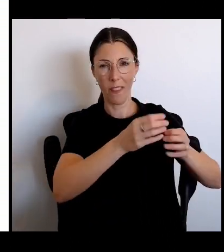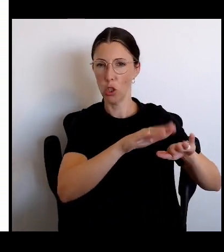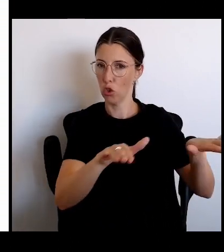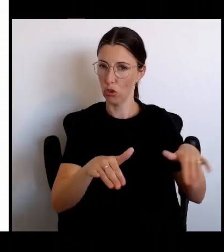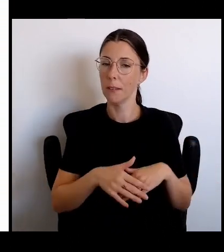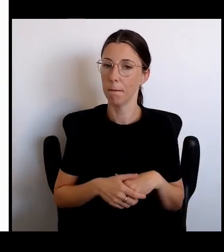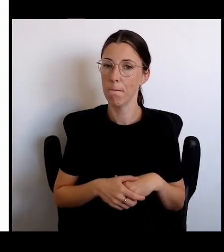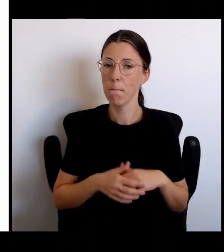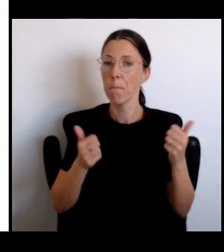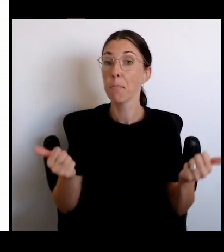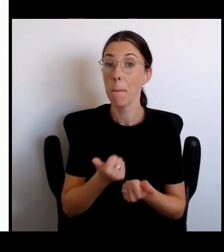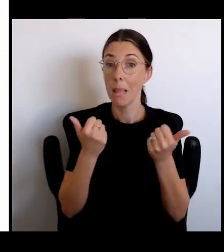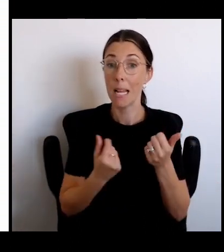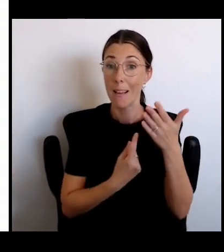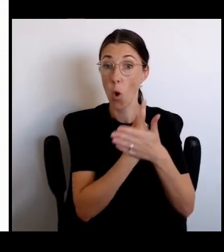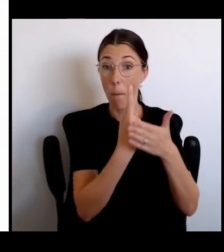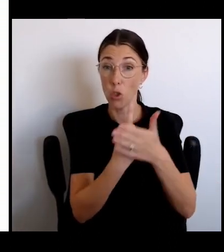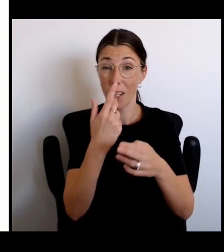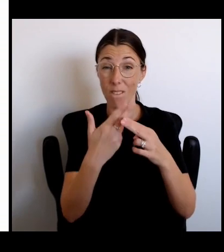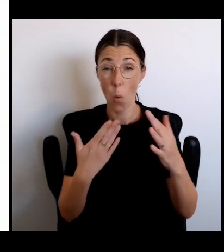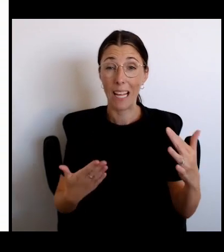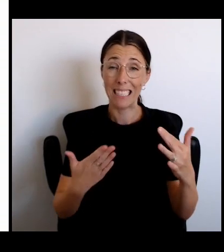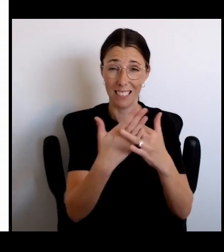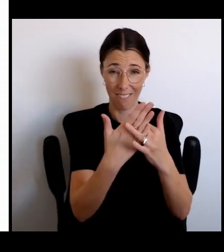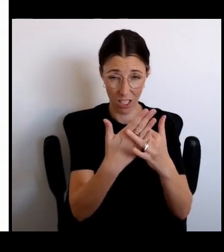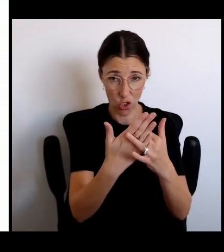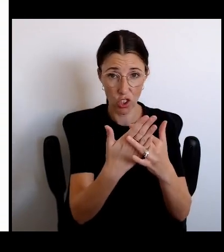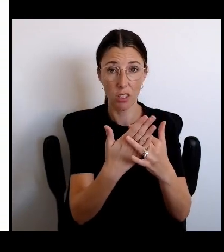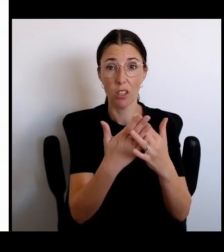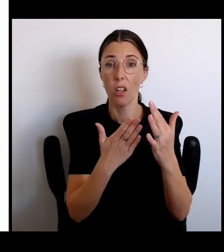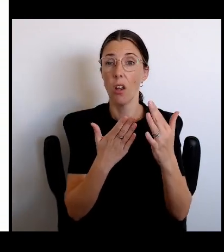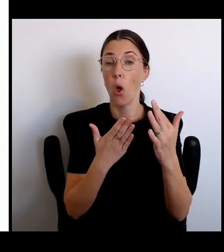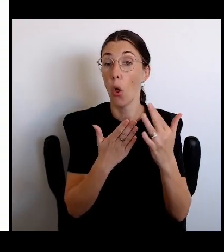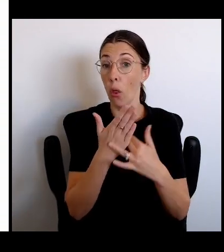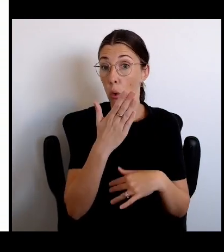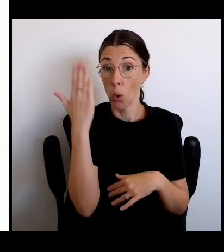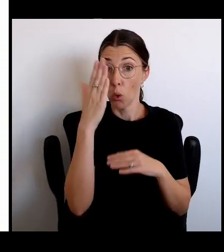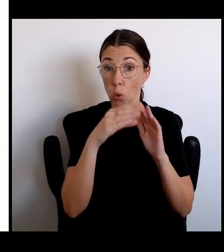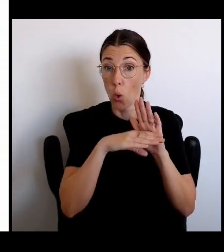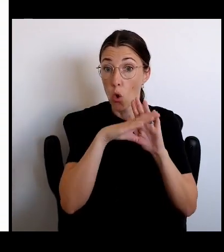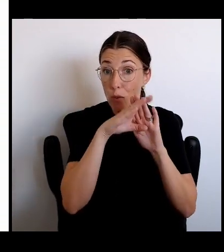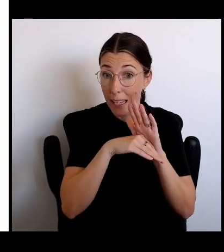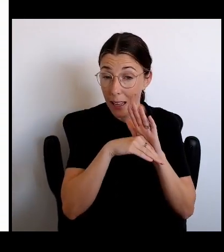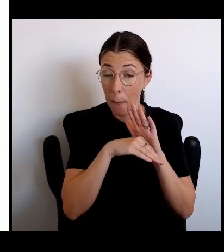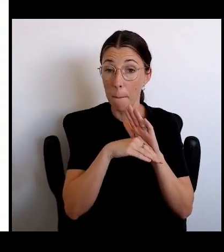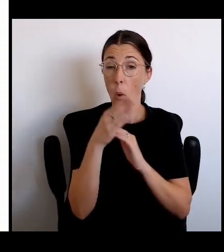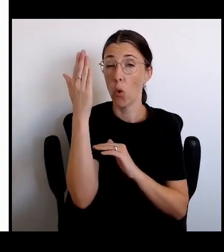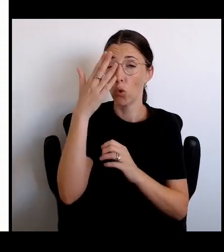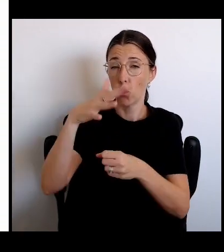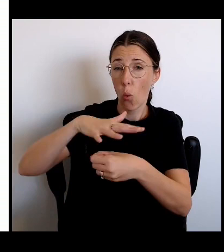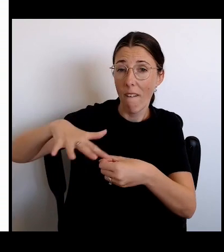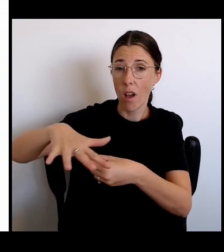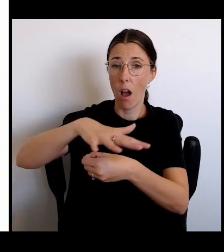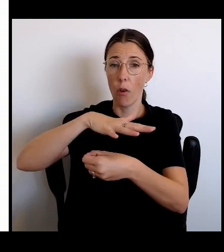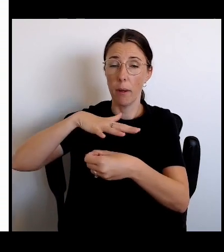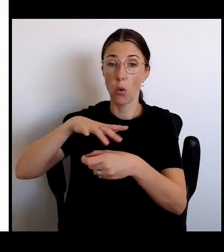plenty of opportunities for intervention design in the school curriculum and in school settings, but also lots of opportunity